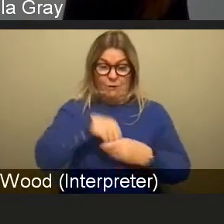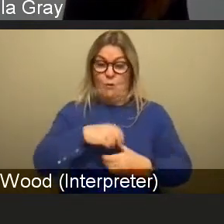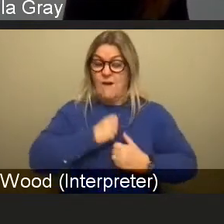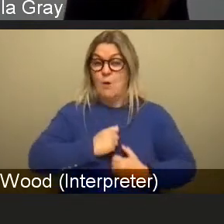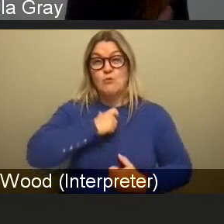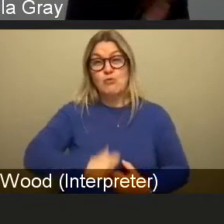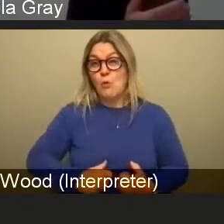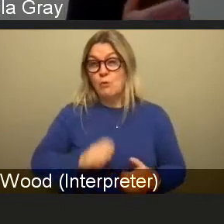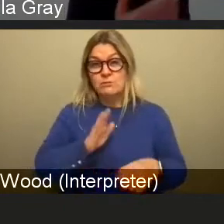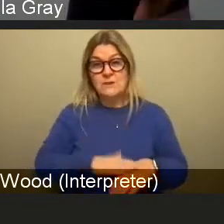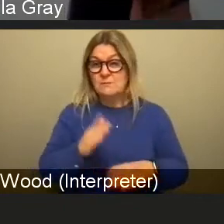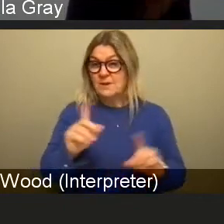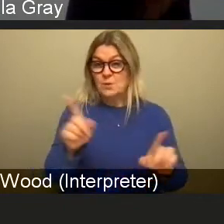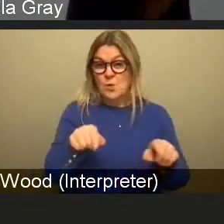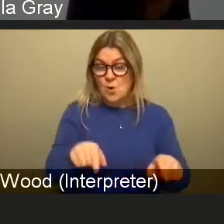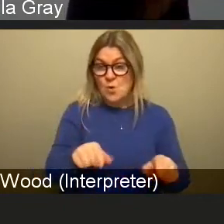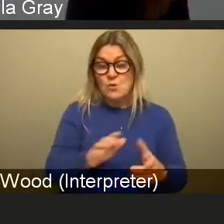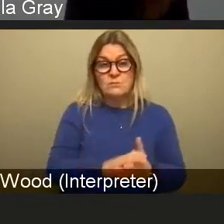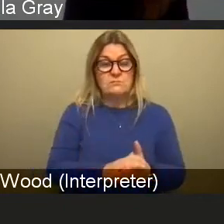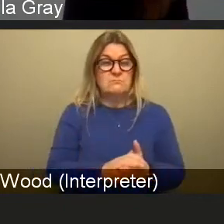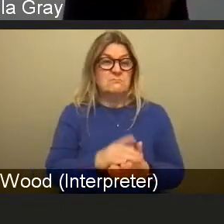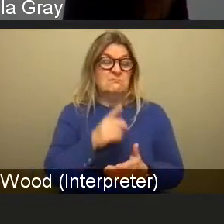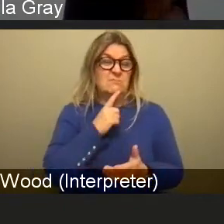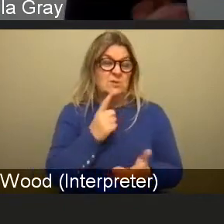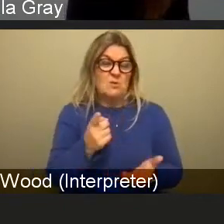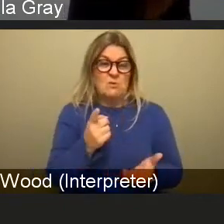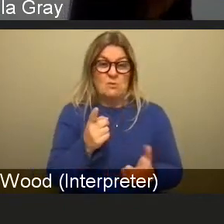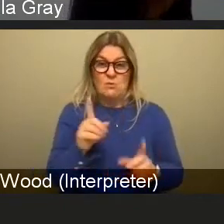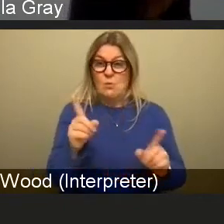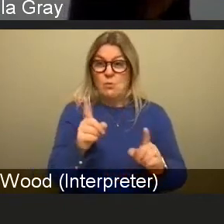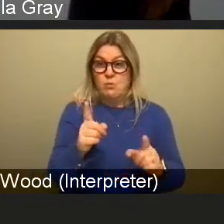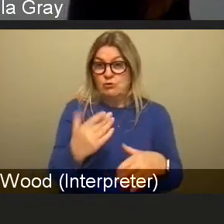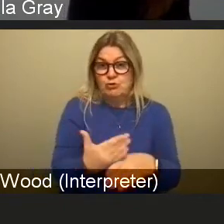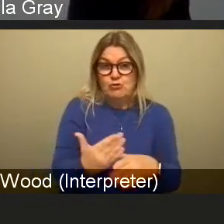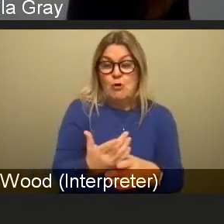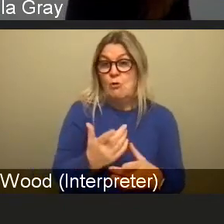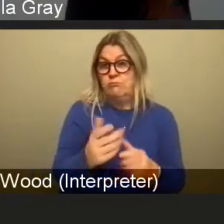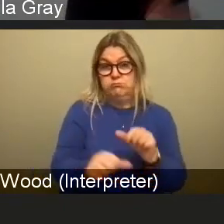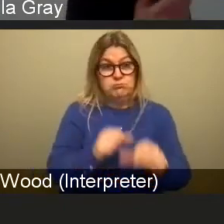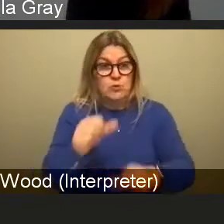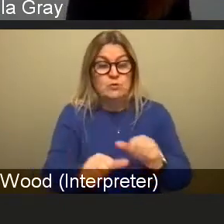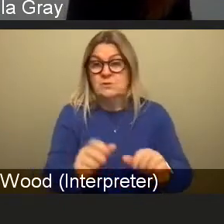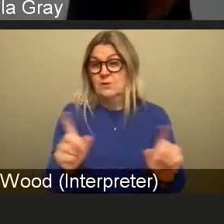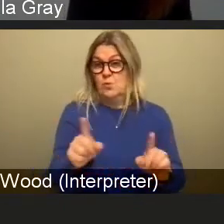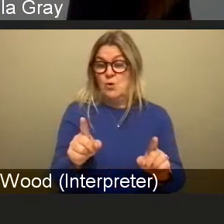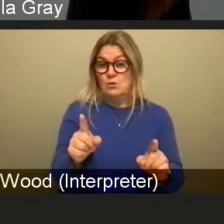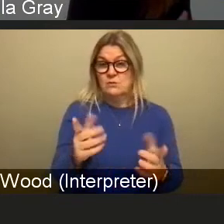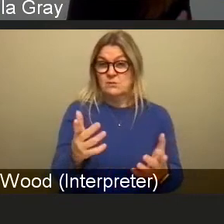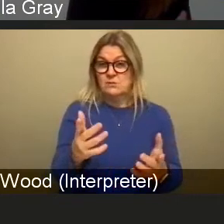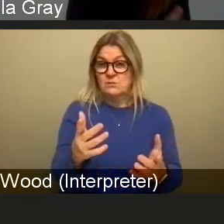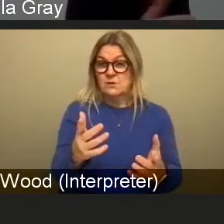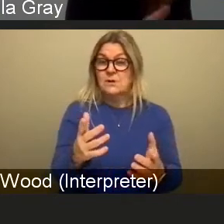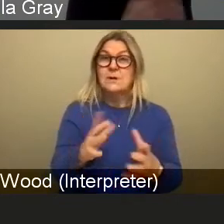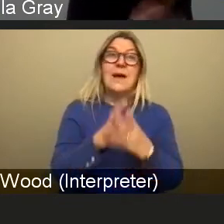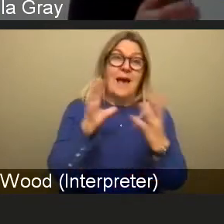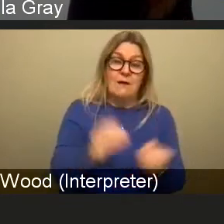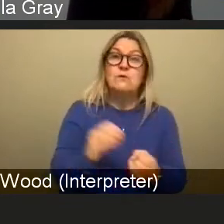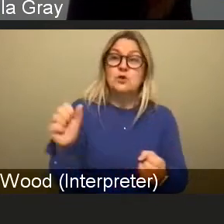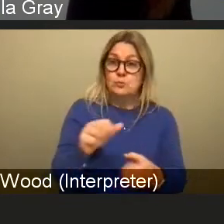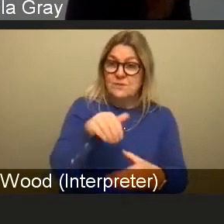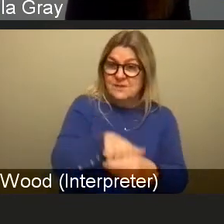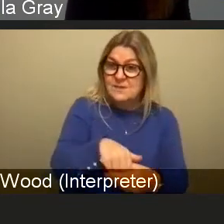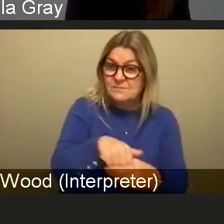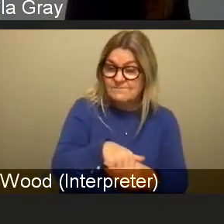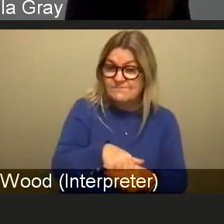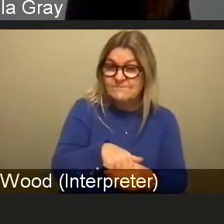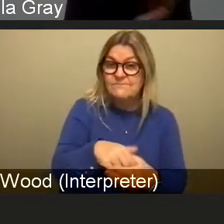have with our customer? What is the call to action that we're making of them? What's the process they have to go through? How accessible is that for them? Where can we make